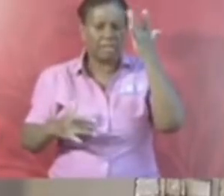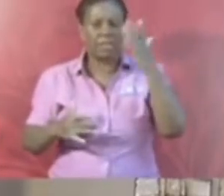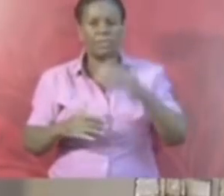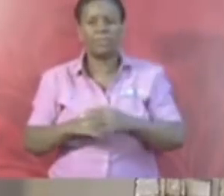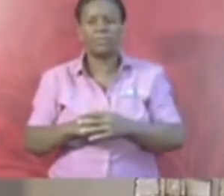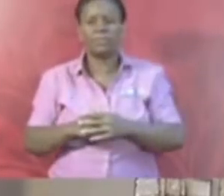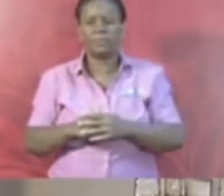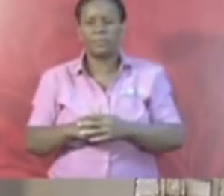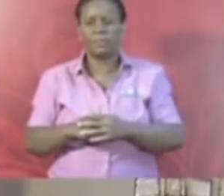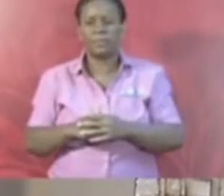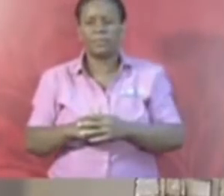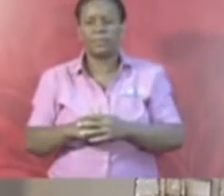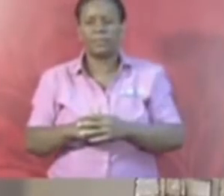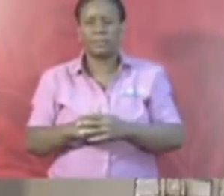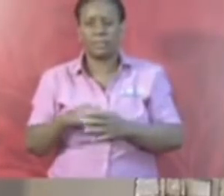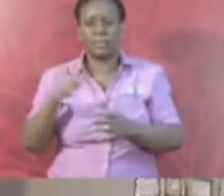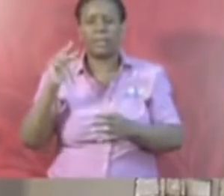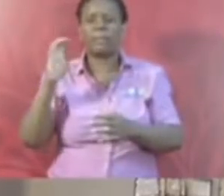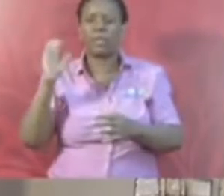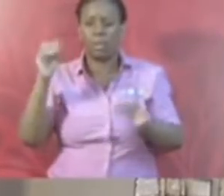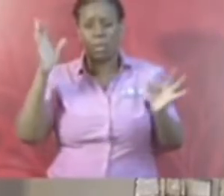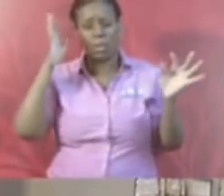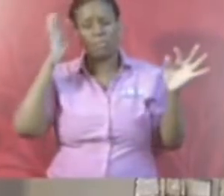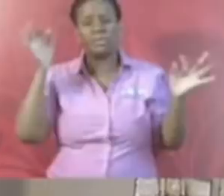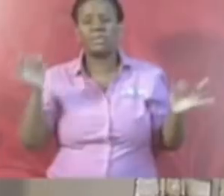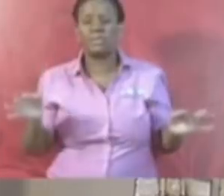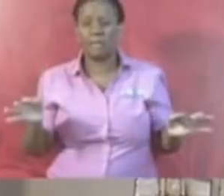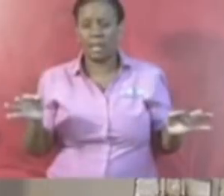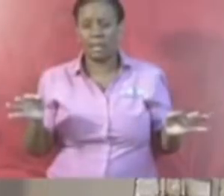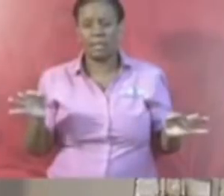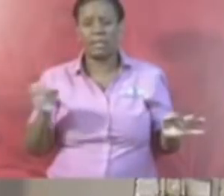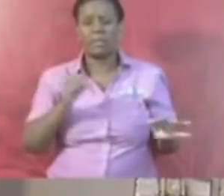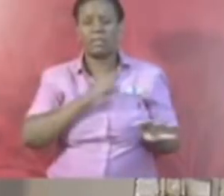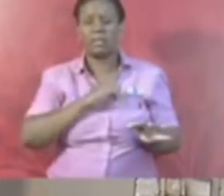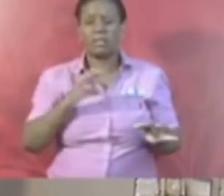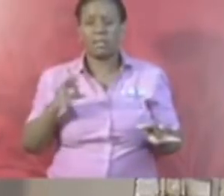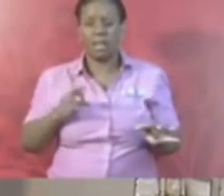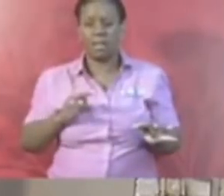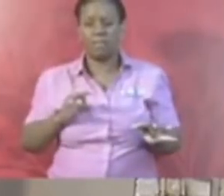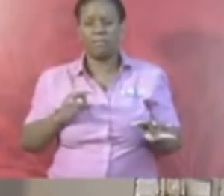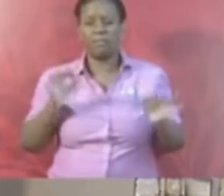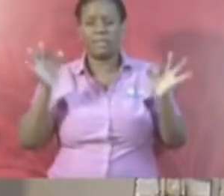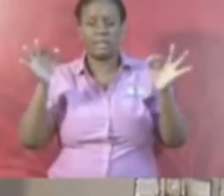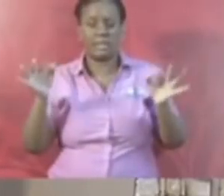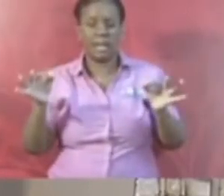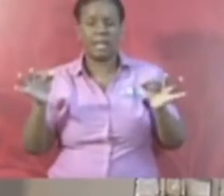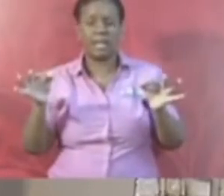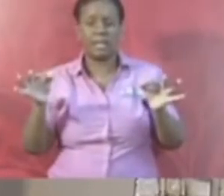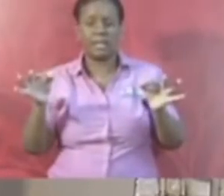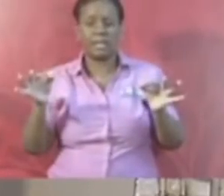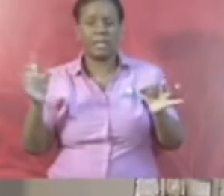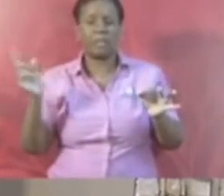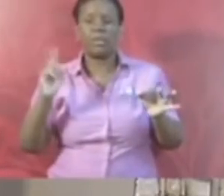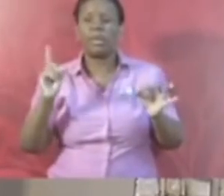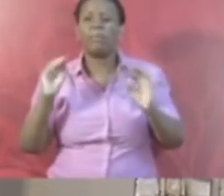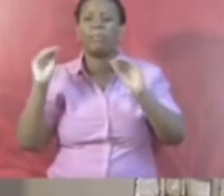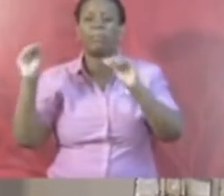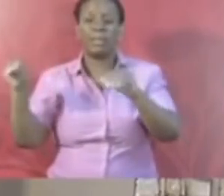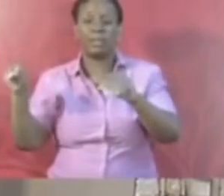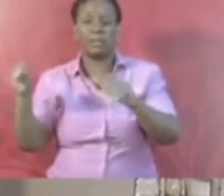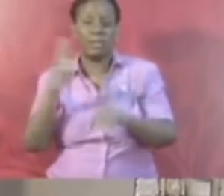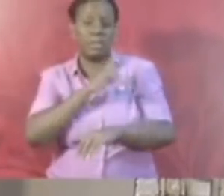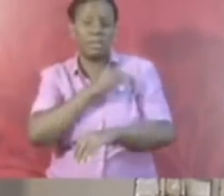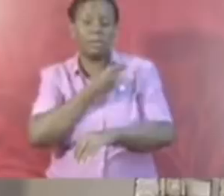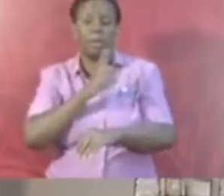the CMO will take a decision, or his staff will take a decision as to whether you should remain in a step-down or a hospital facility or